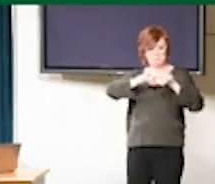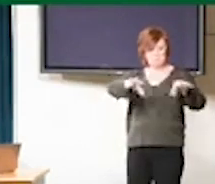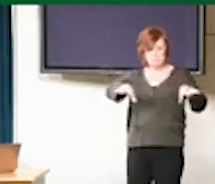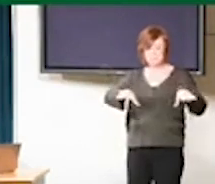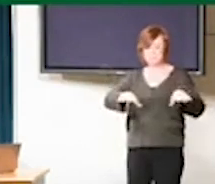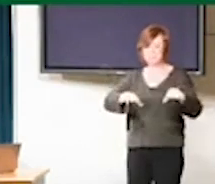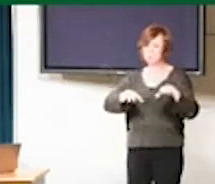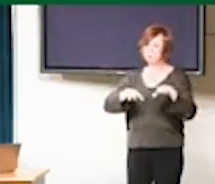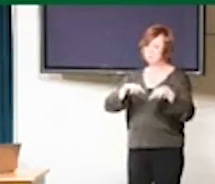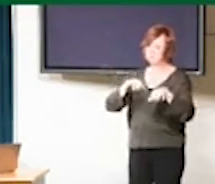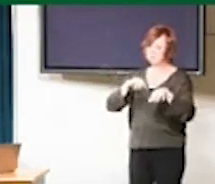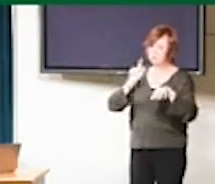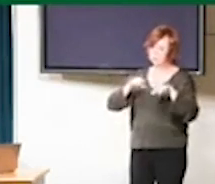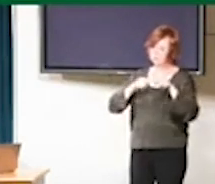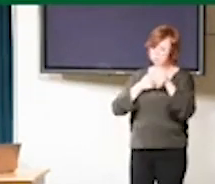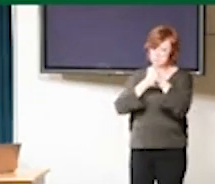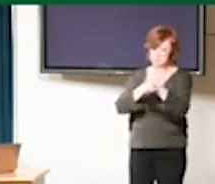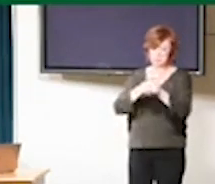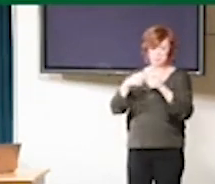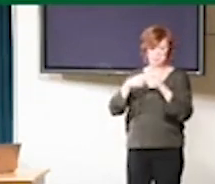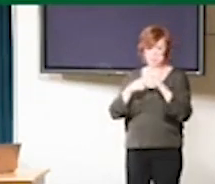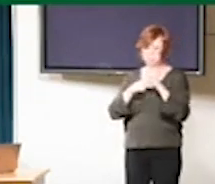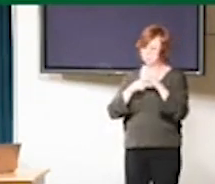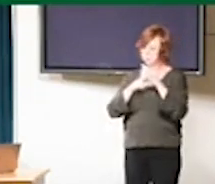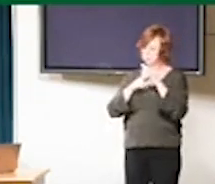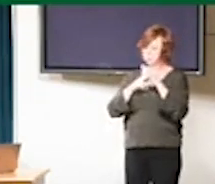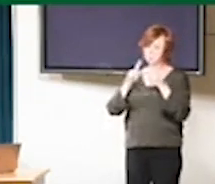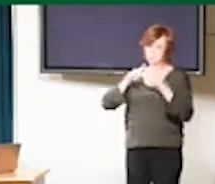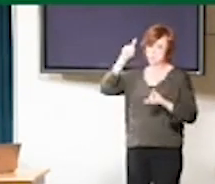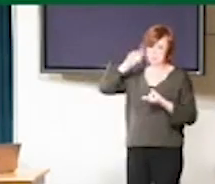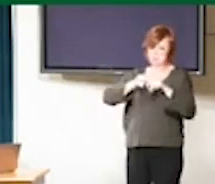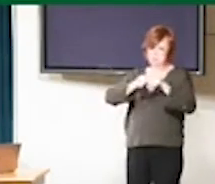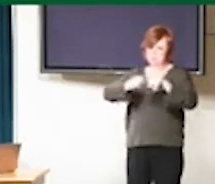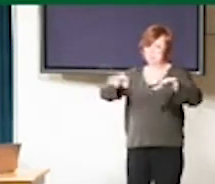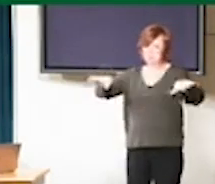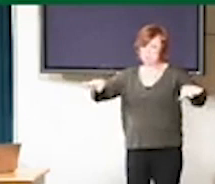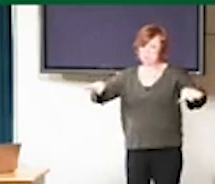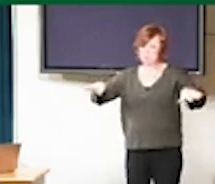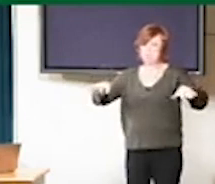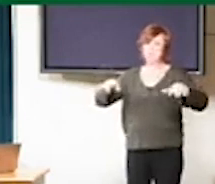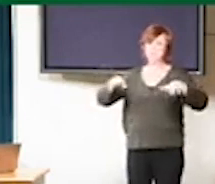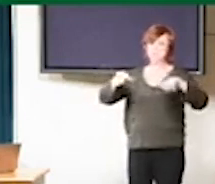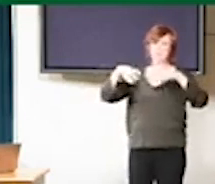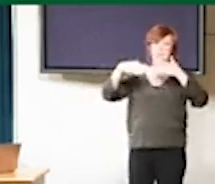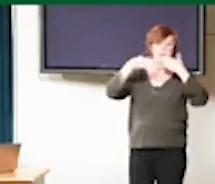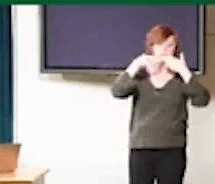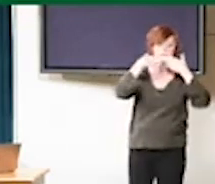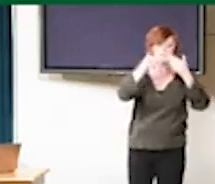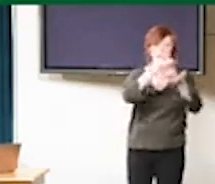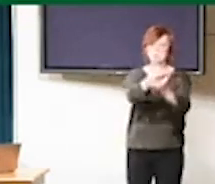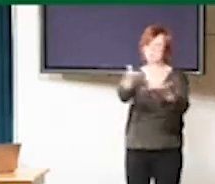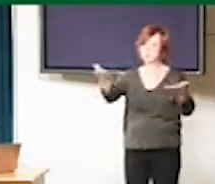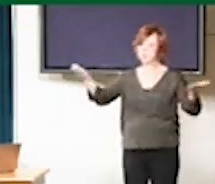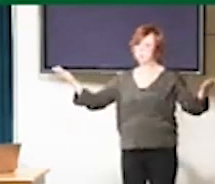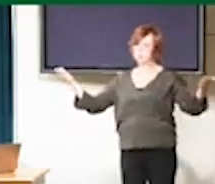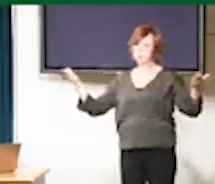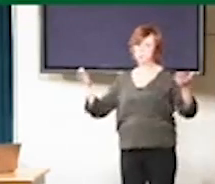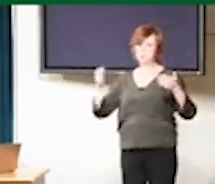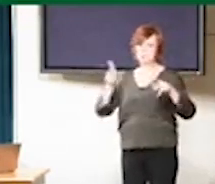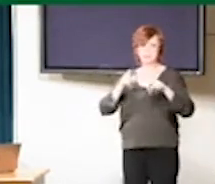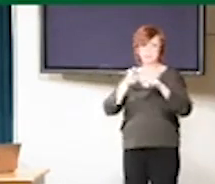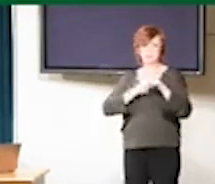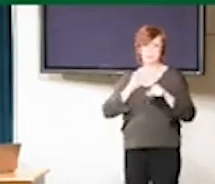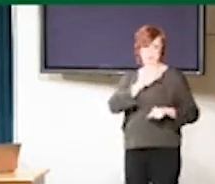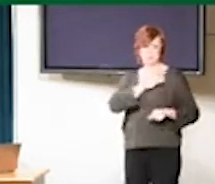are in place. And I want to take a moment to thank all of you across the province of Saskatchewan for what you are doing